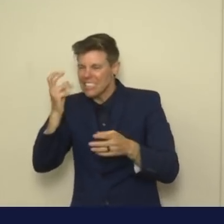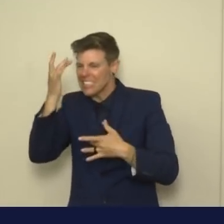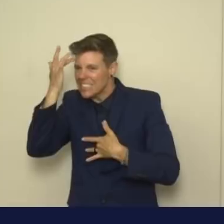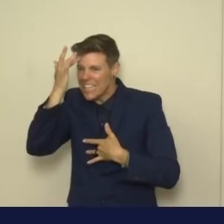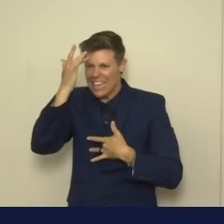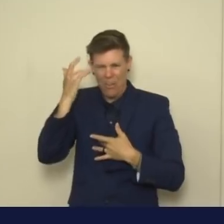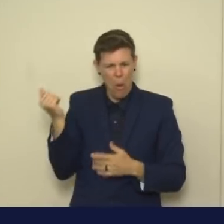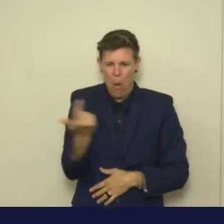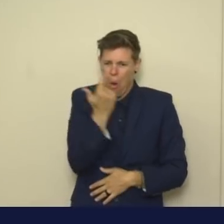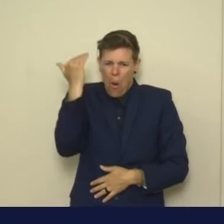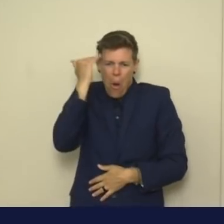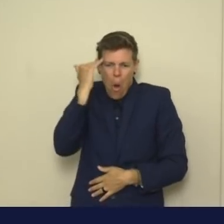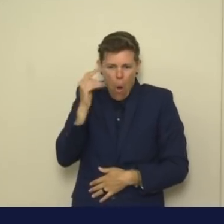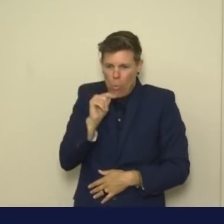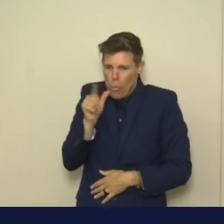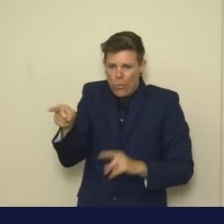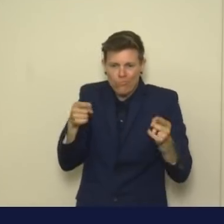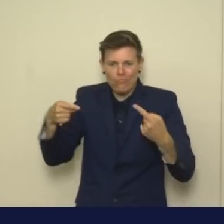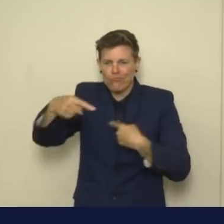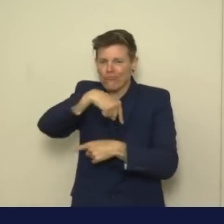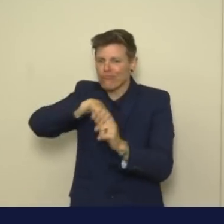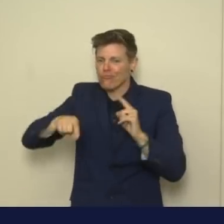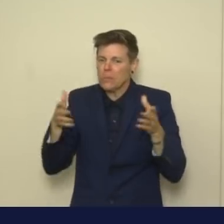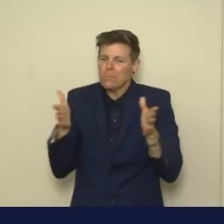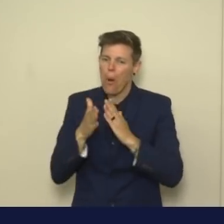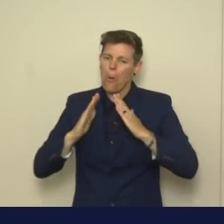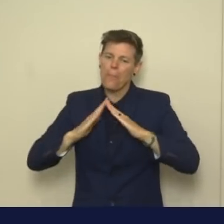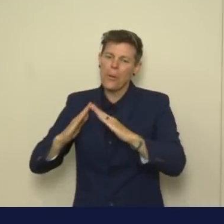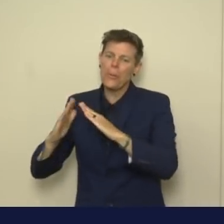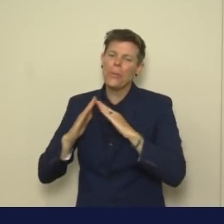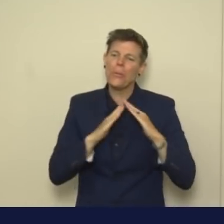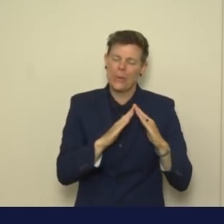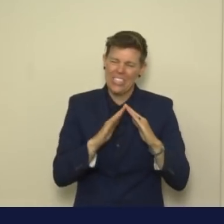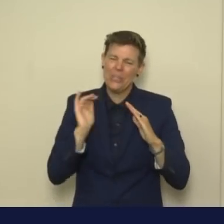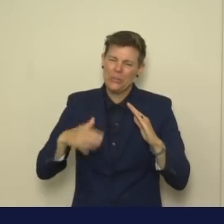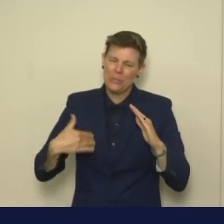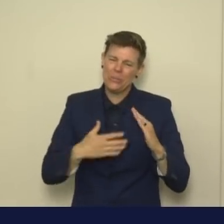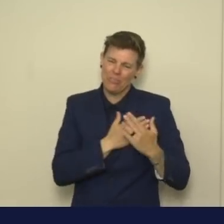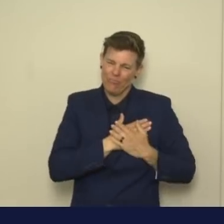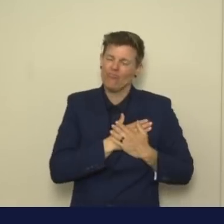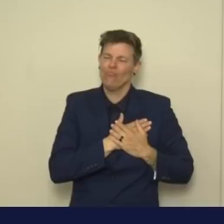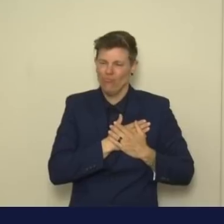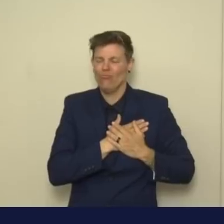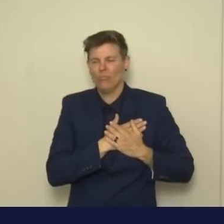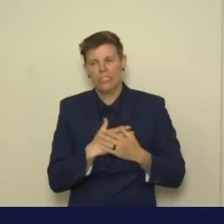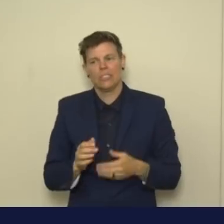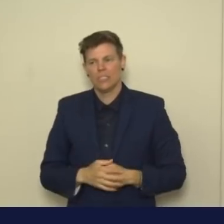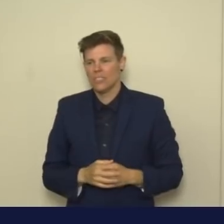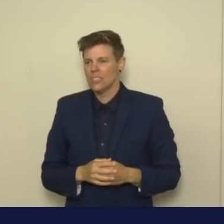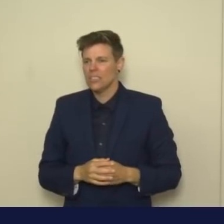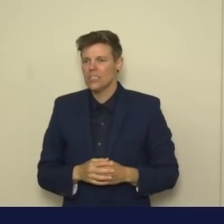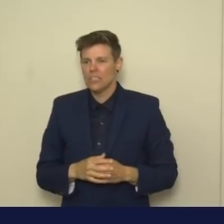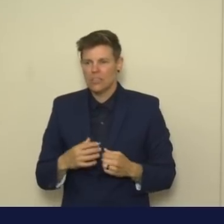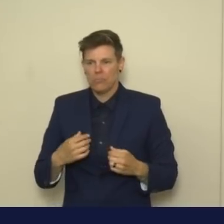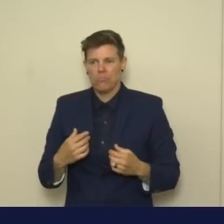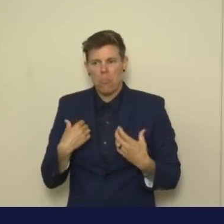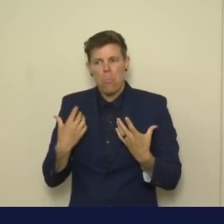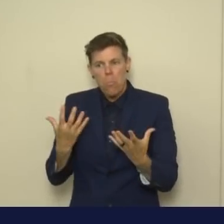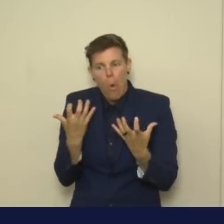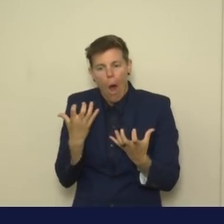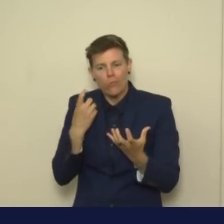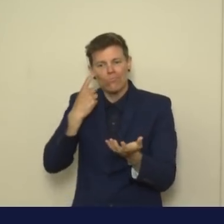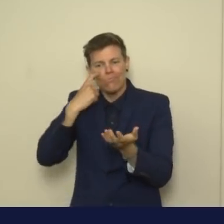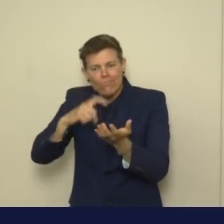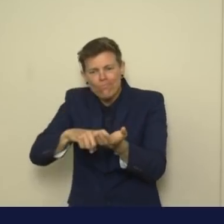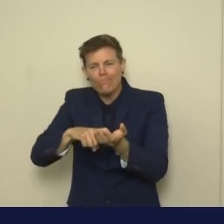COVID. And those are data points that none of us want to recognize, acknowledge, or talk about, but it doesn't make them any less